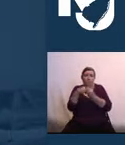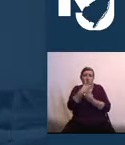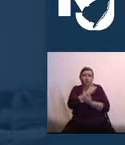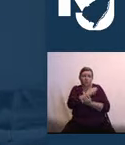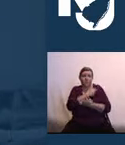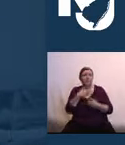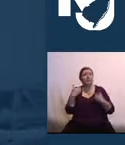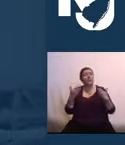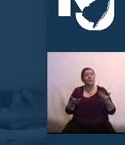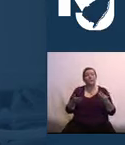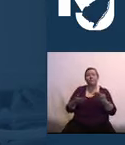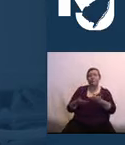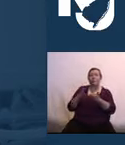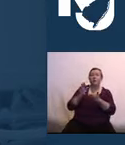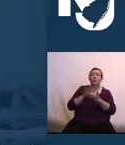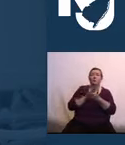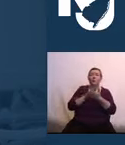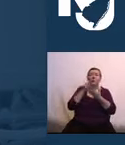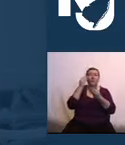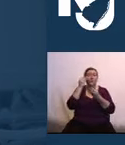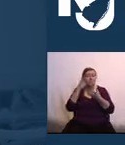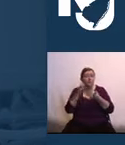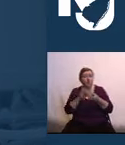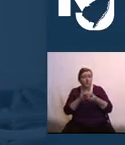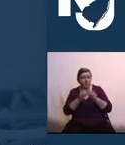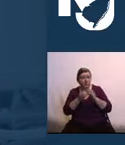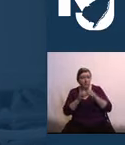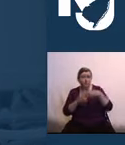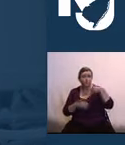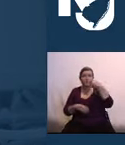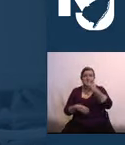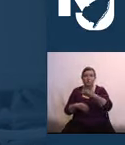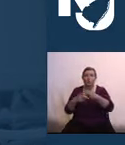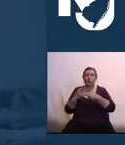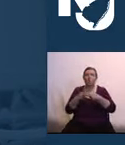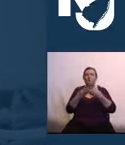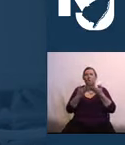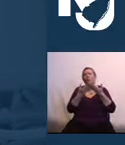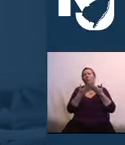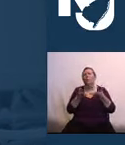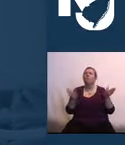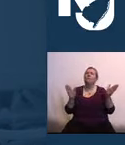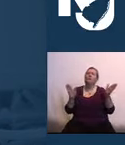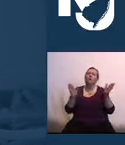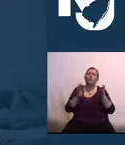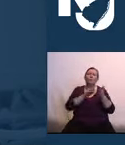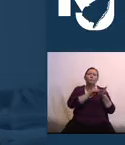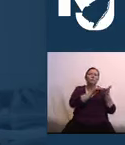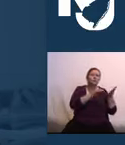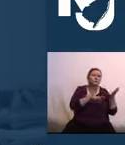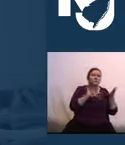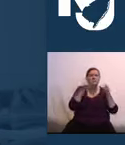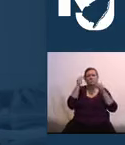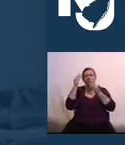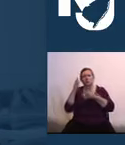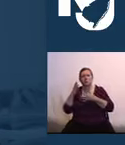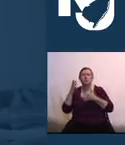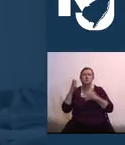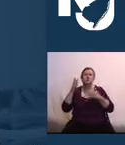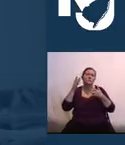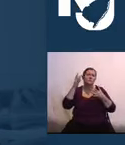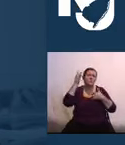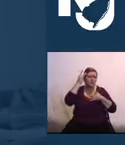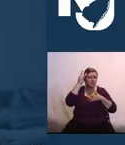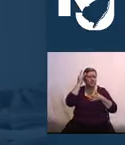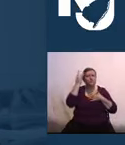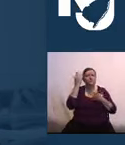from our schools. First up, this is the overall rates of infection among students, educators, and staff, which again are coming